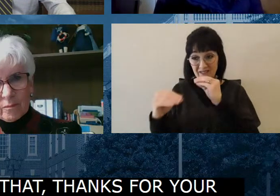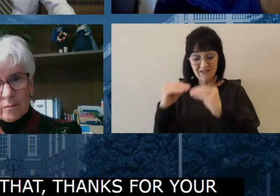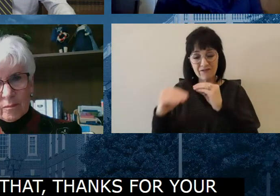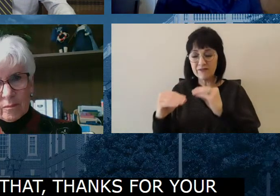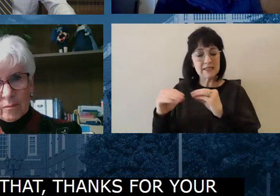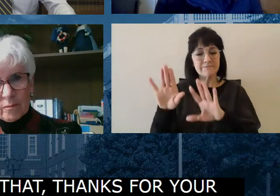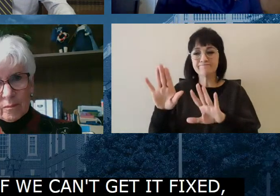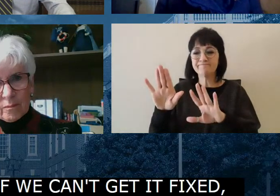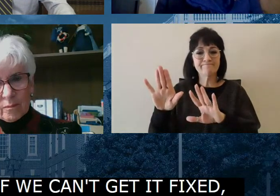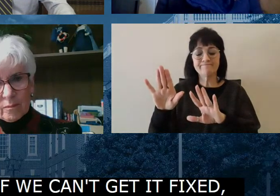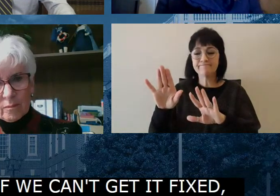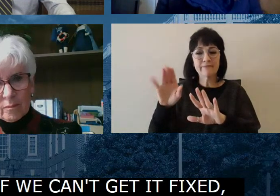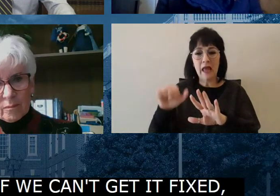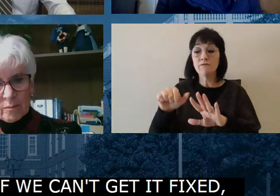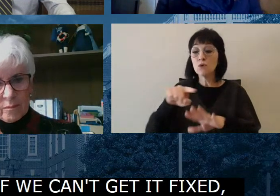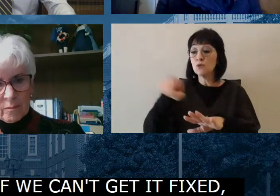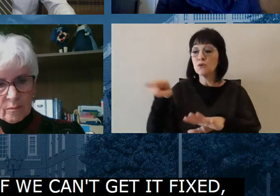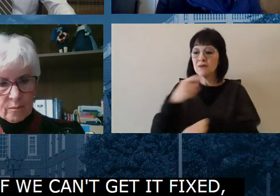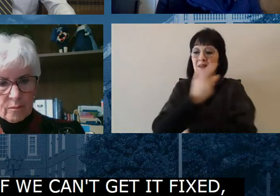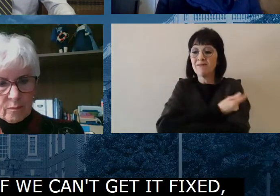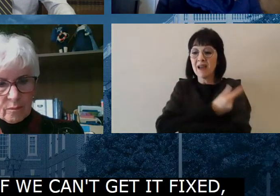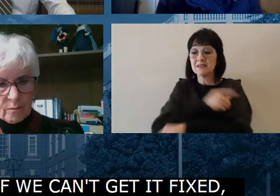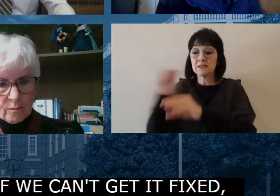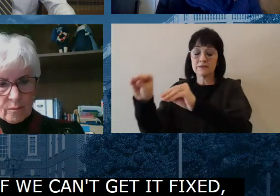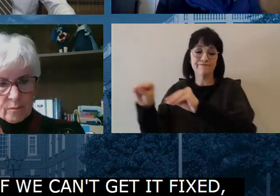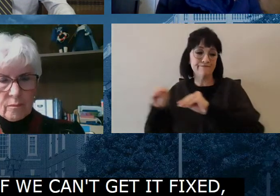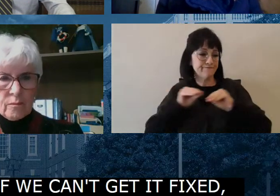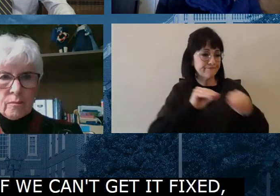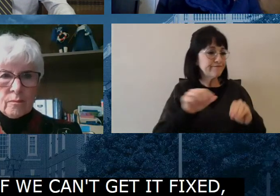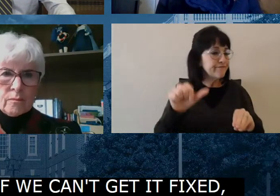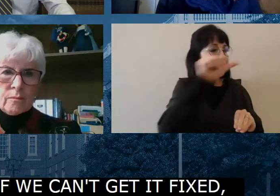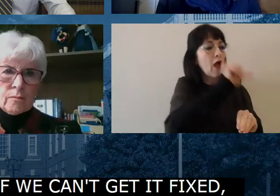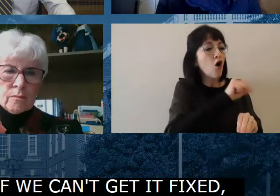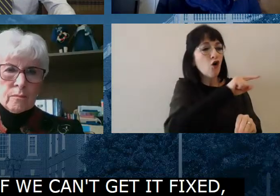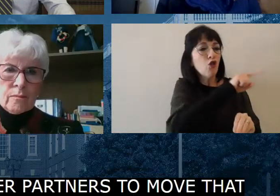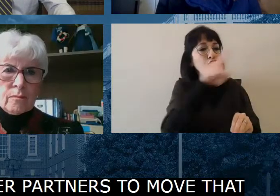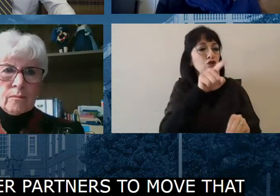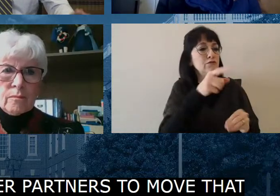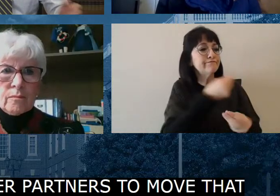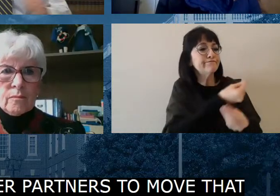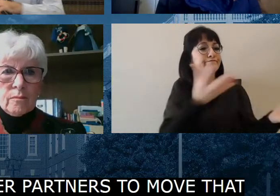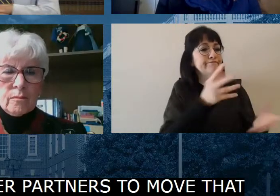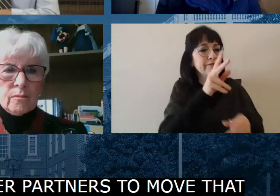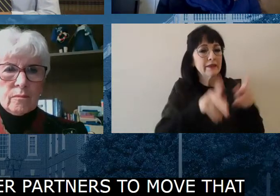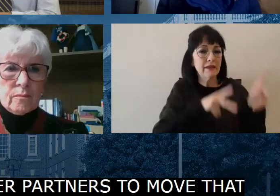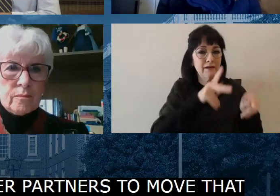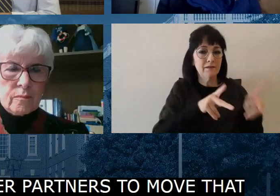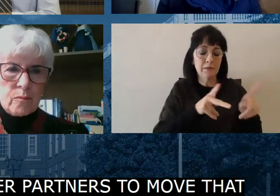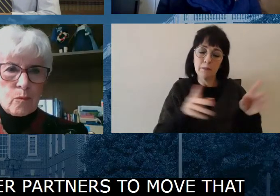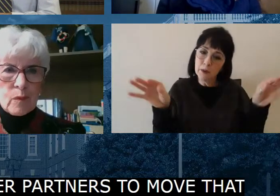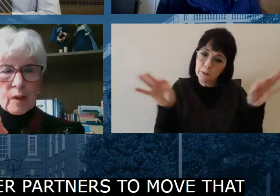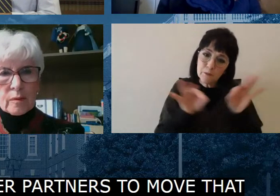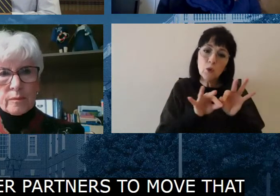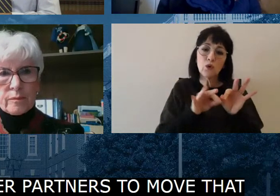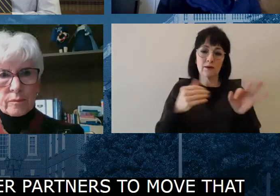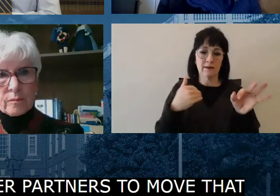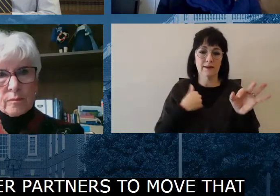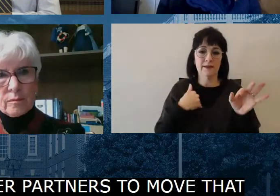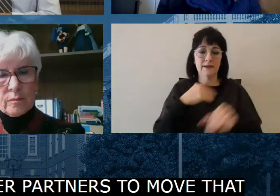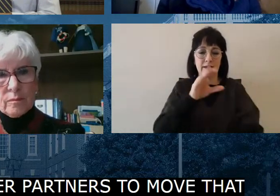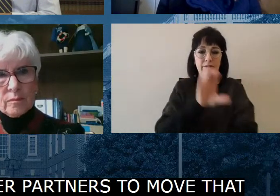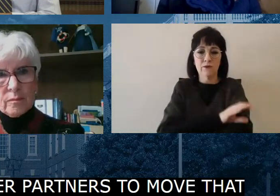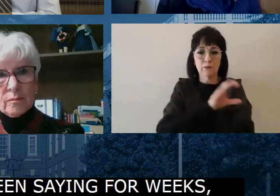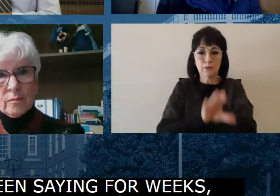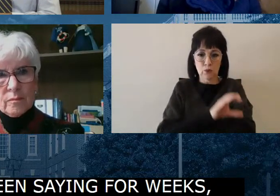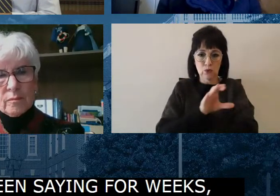vaccines into people's arms. As I've been saying now for weeks, over the last half a year, that a